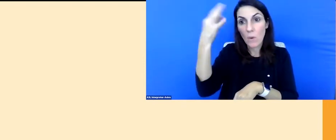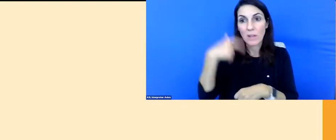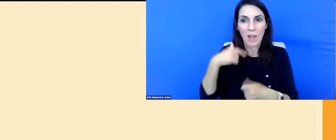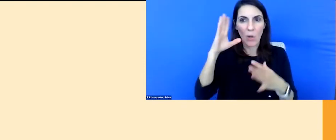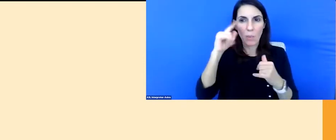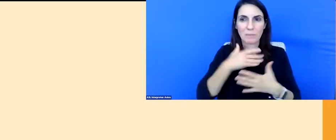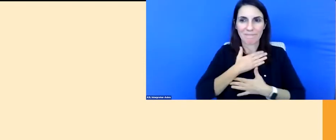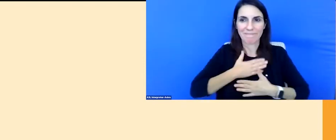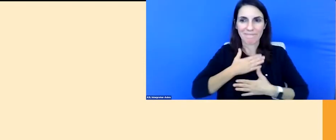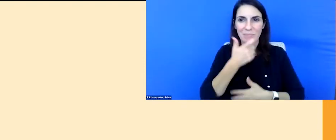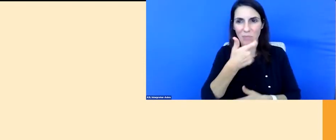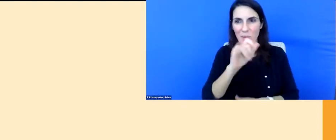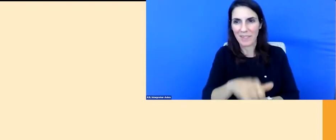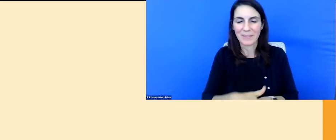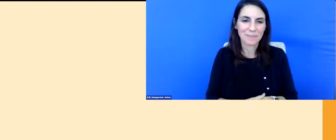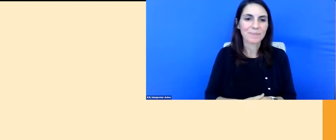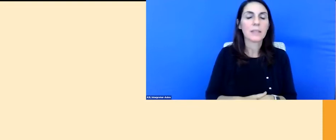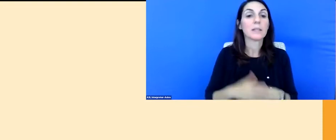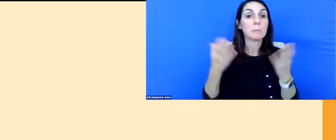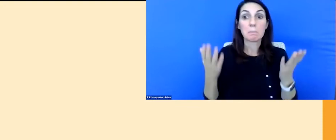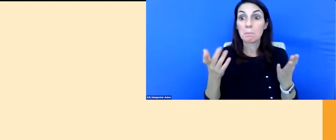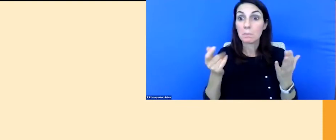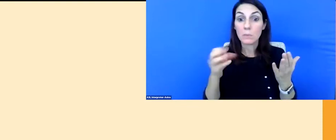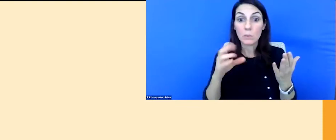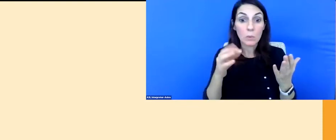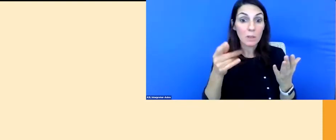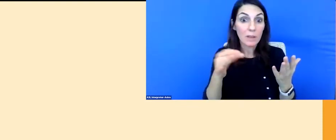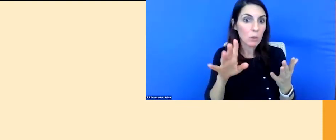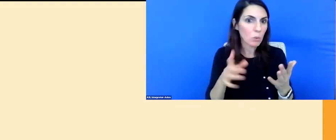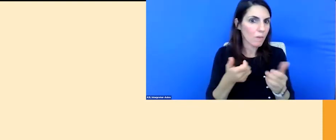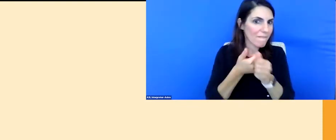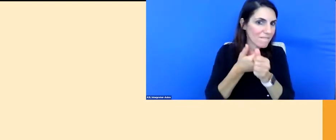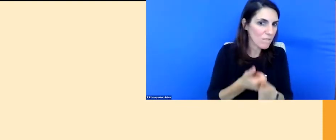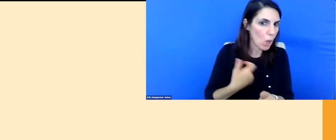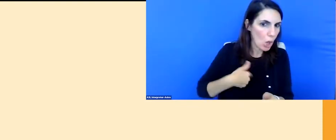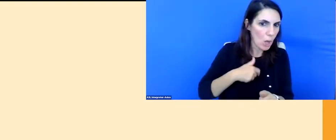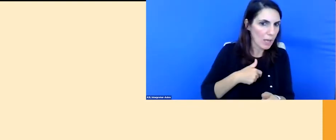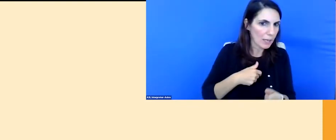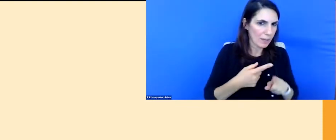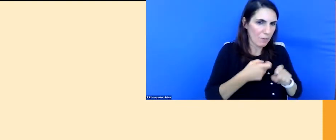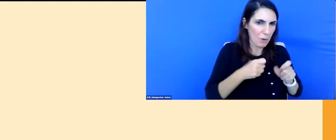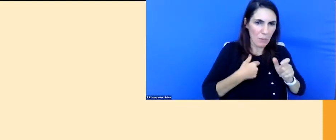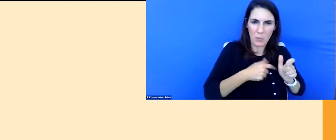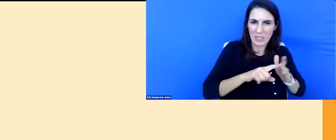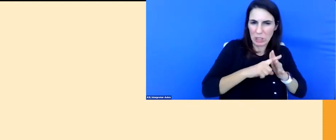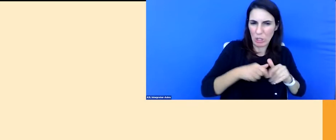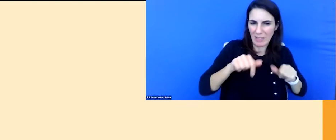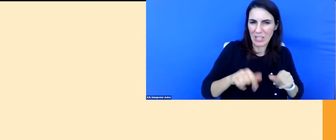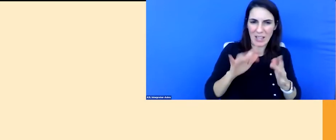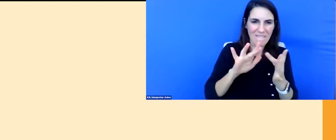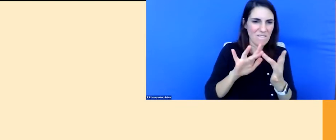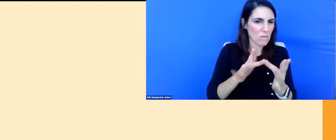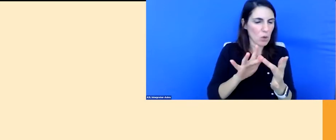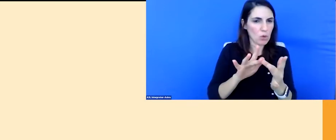it. So if you've been following us since we started these virtual trainings, you